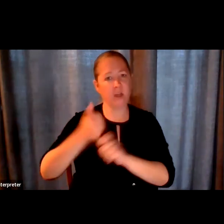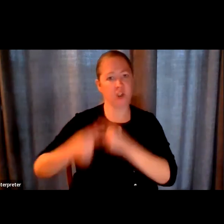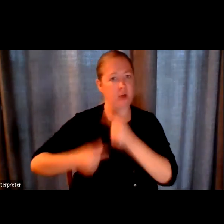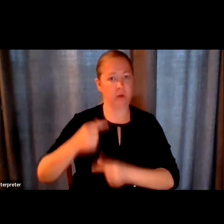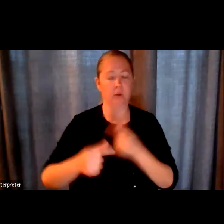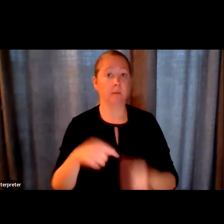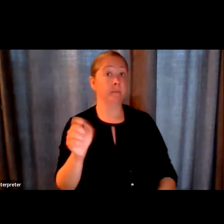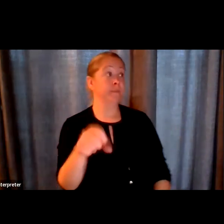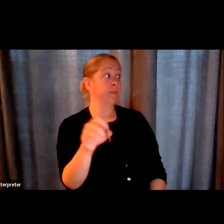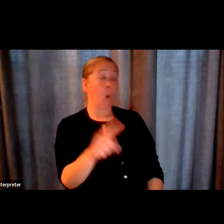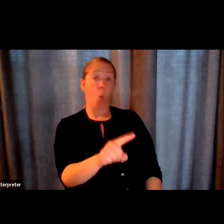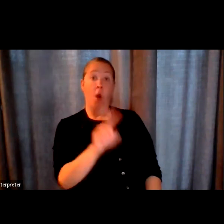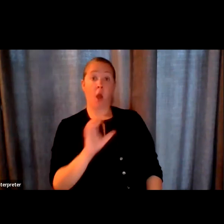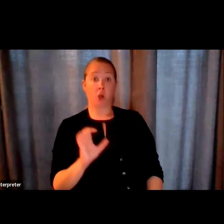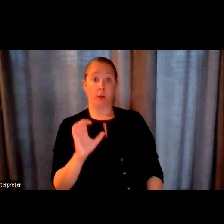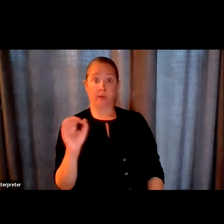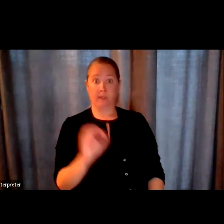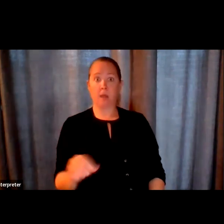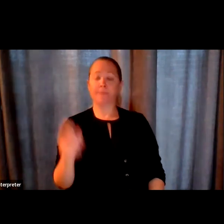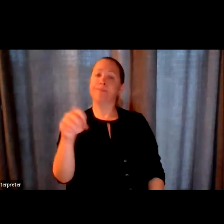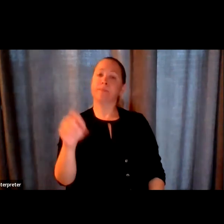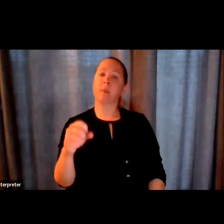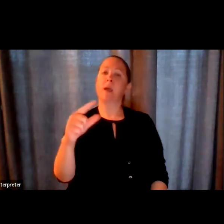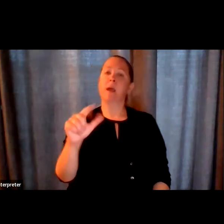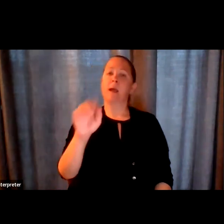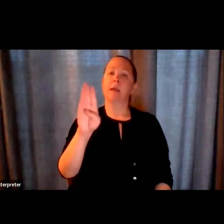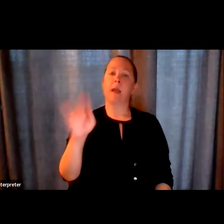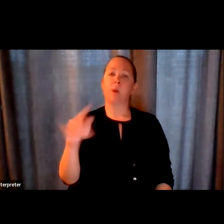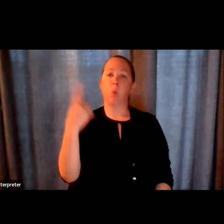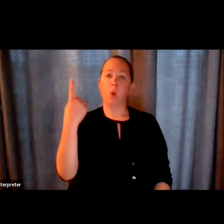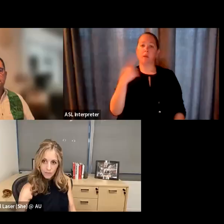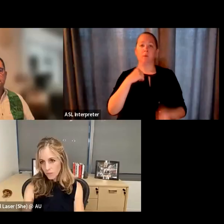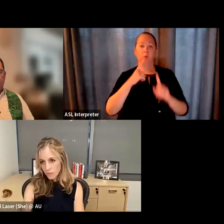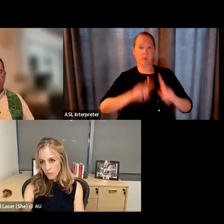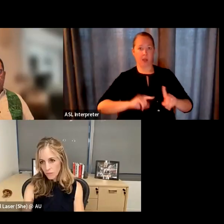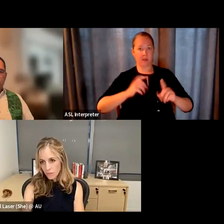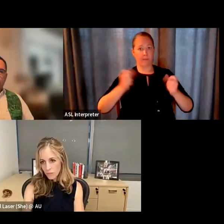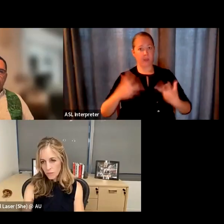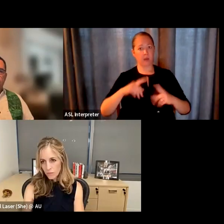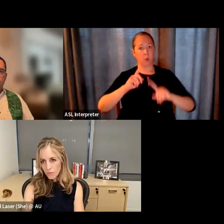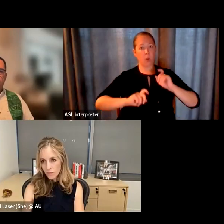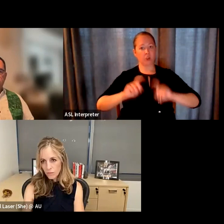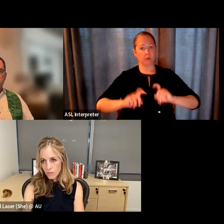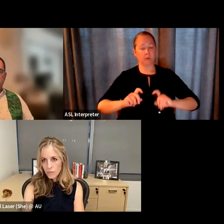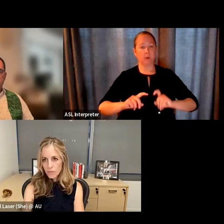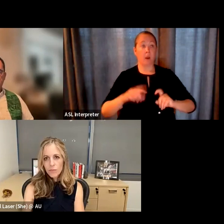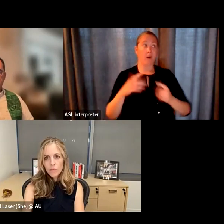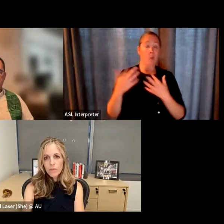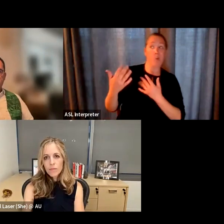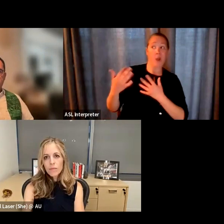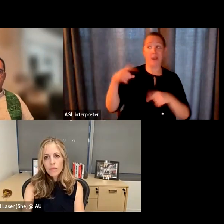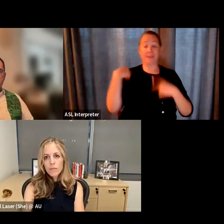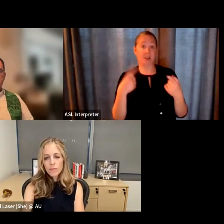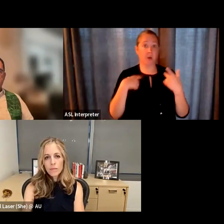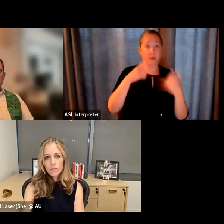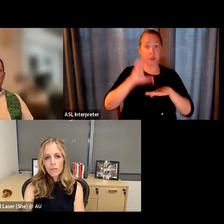100%. Gabi, one of the replies, there's a lot of questions in here about, well, just wait till the Church of Satan